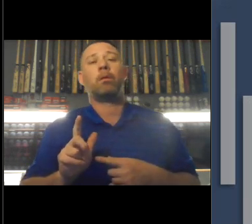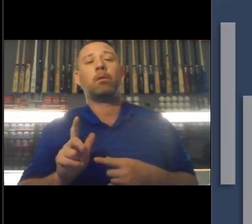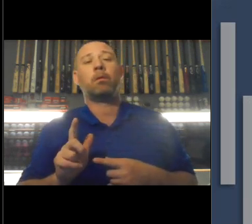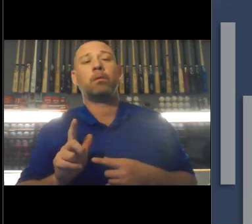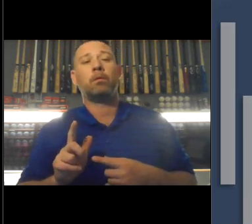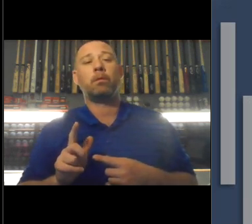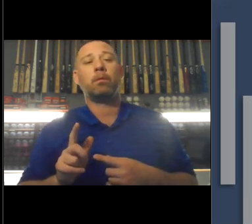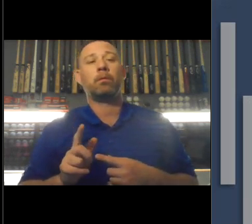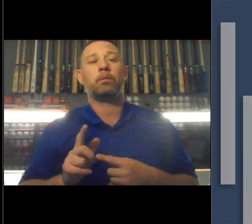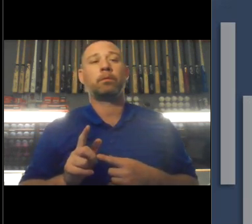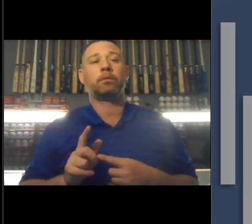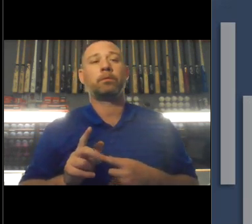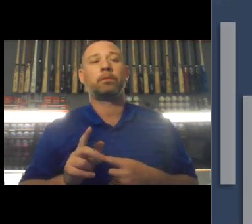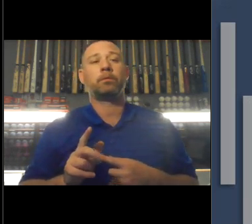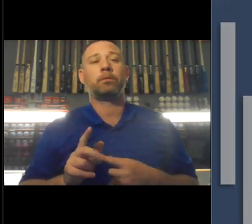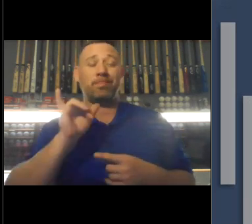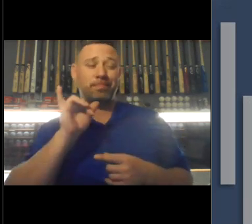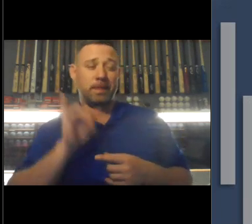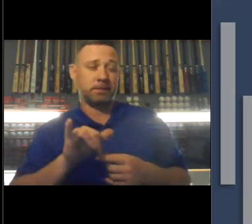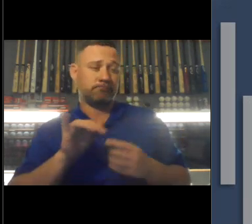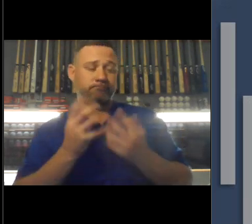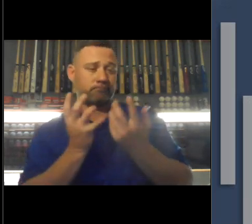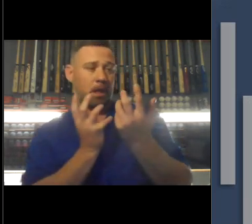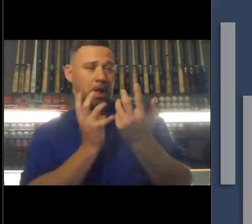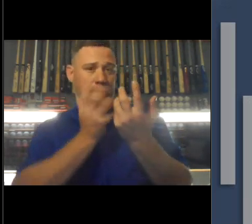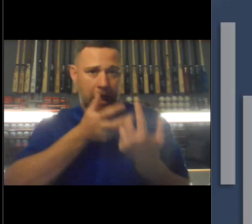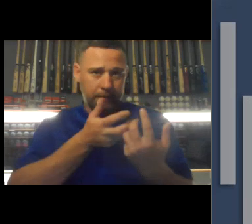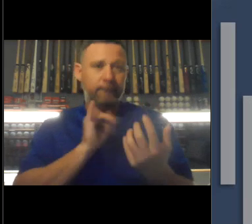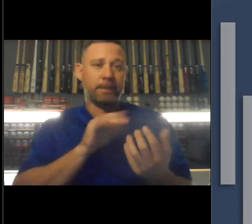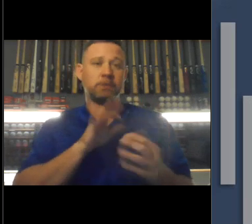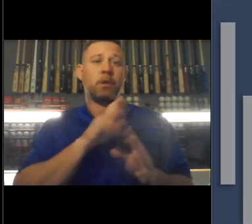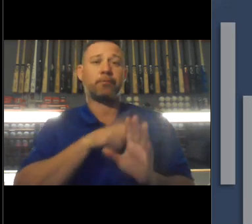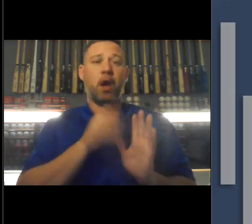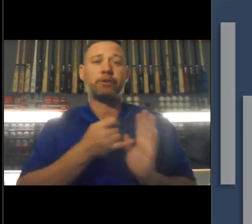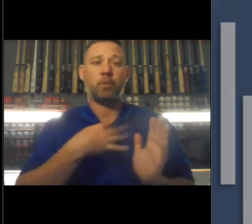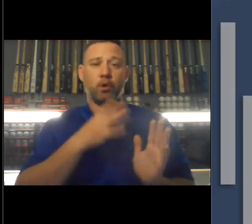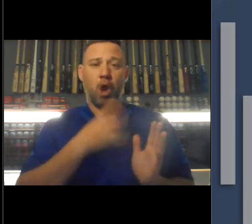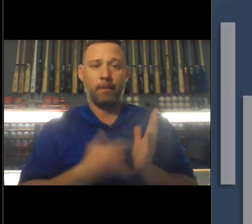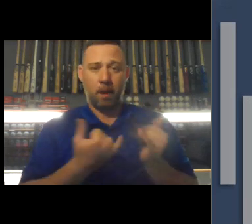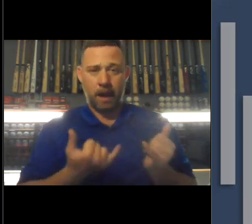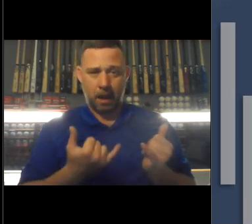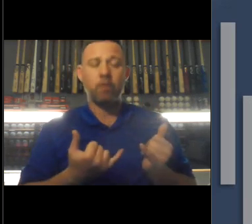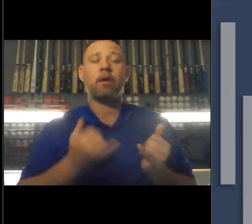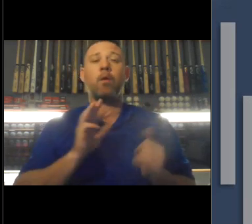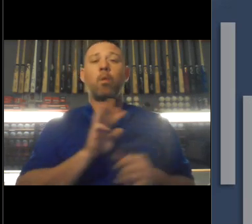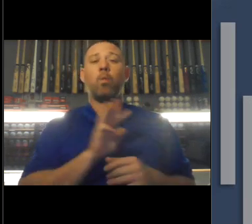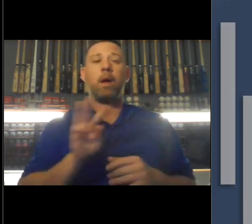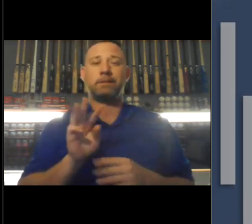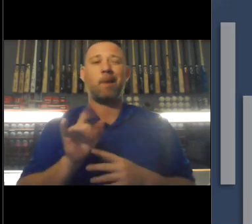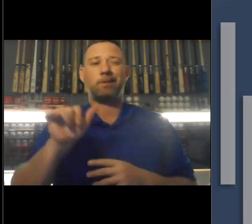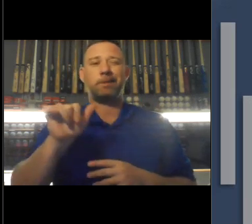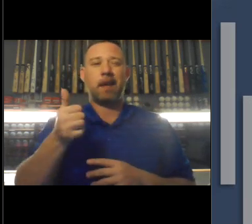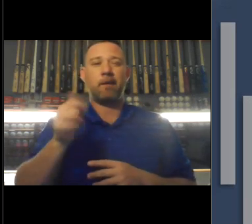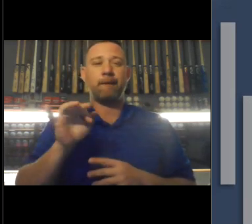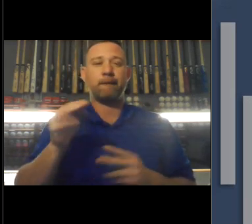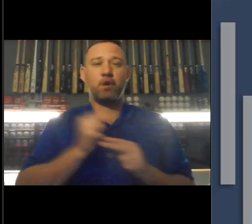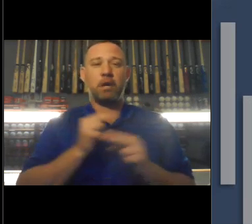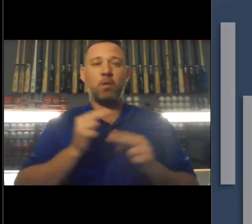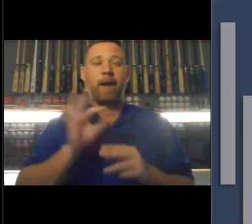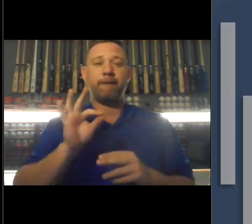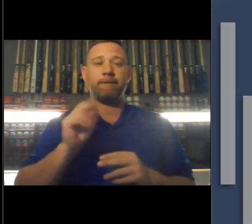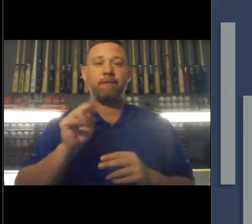actually along this particular alignment for this project that we're talking about here today, on the westbound 10 freeway in Fontana, there's actually